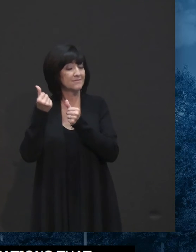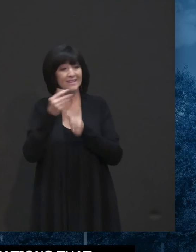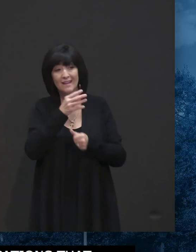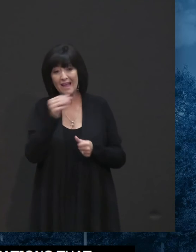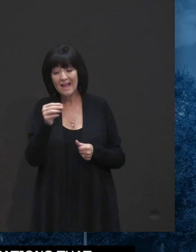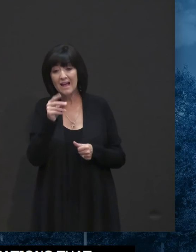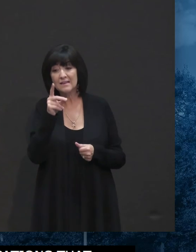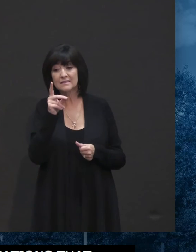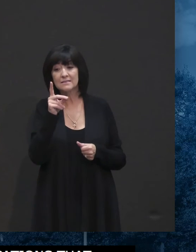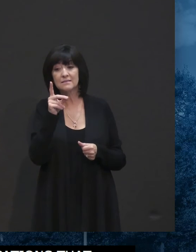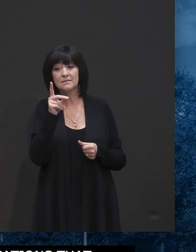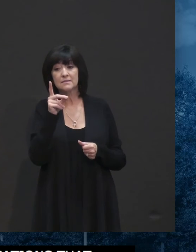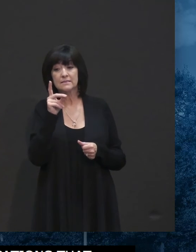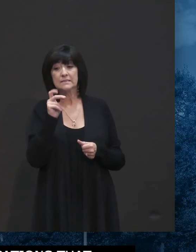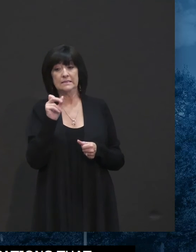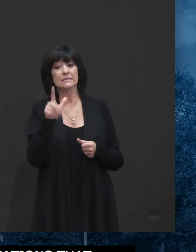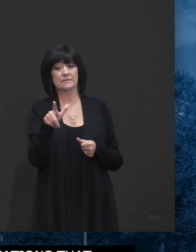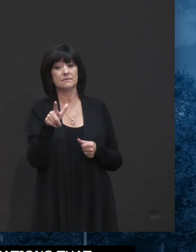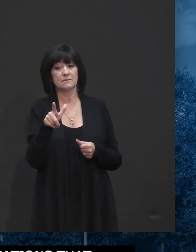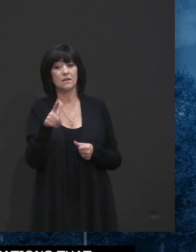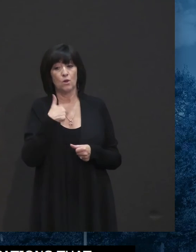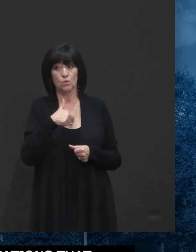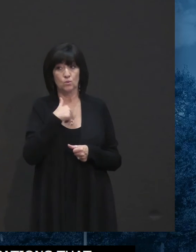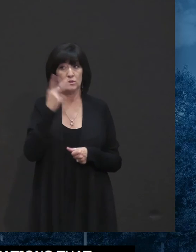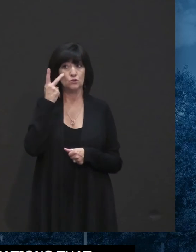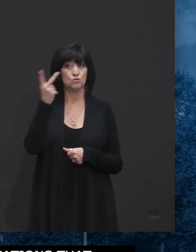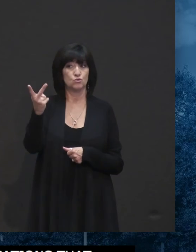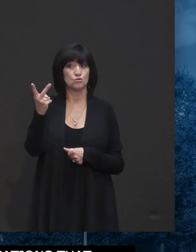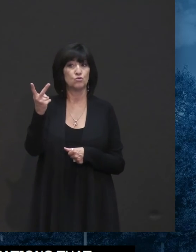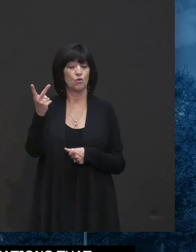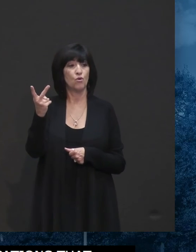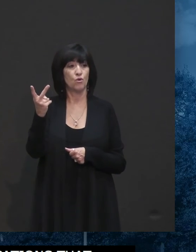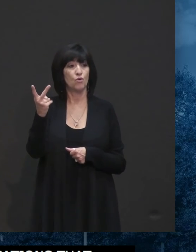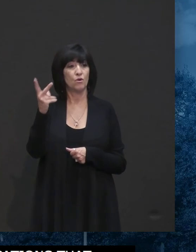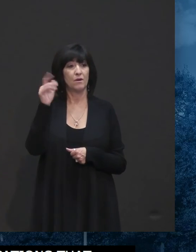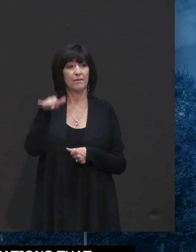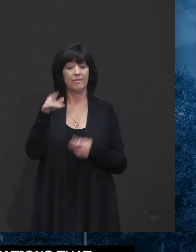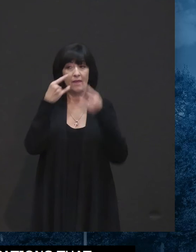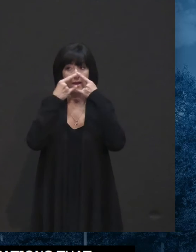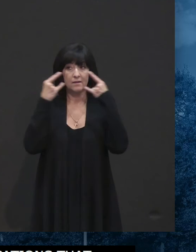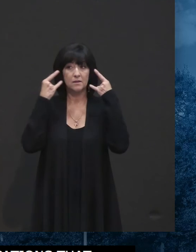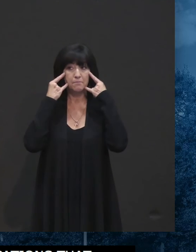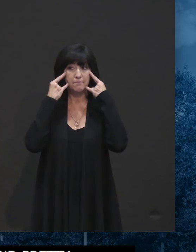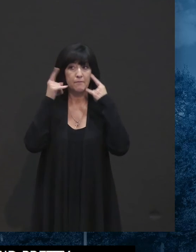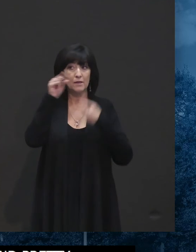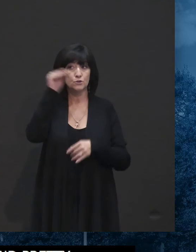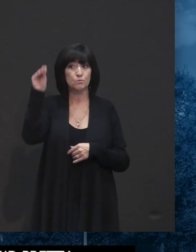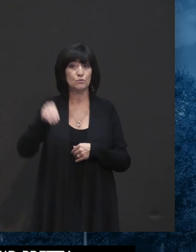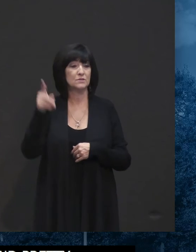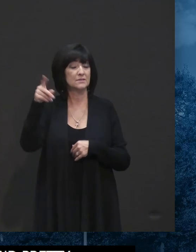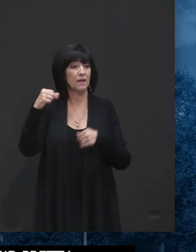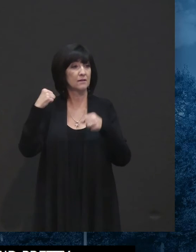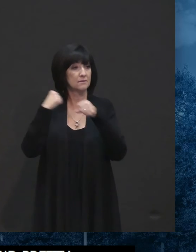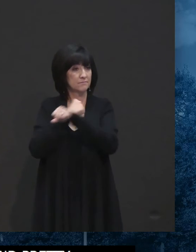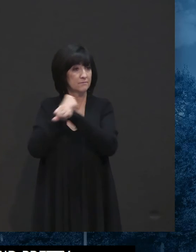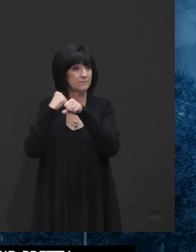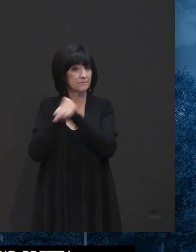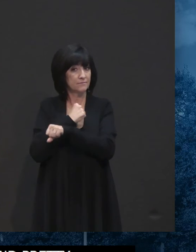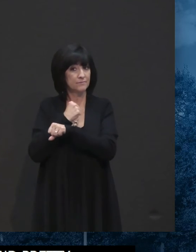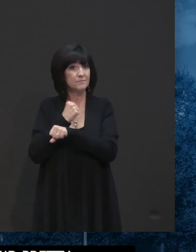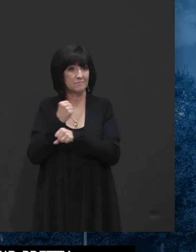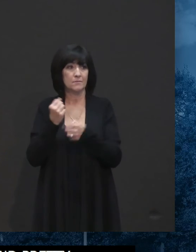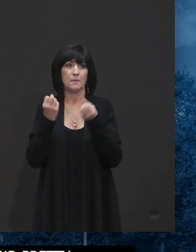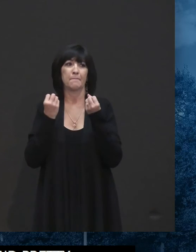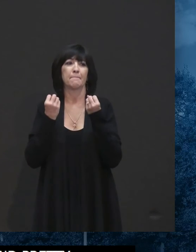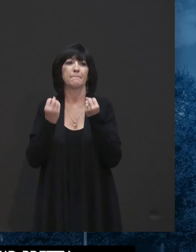I think, by and large, as we saw from the face mask wearing data, following the guidelines